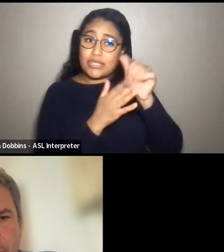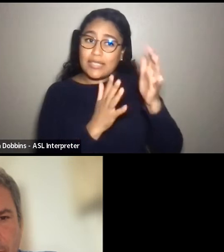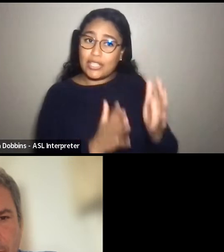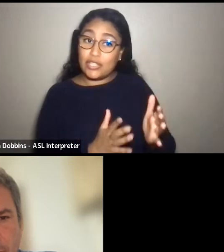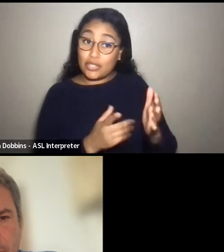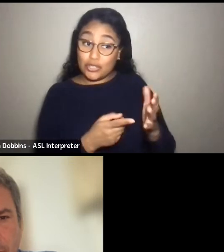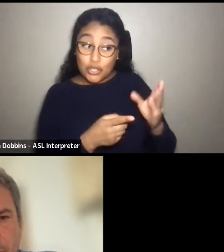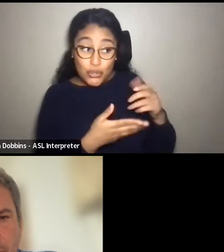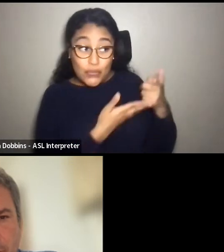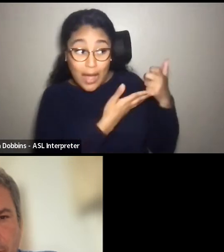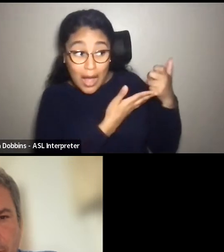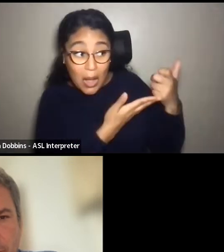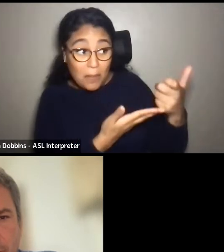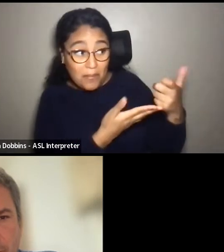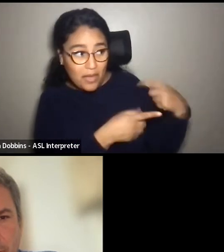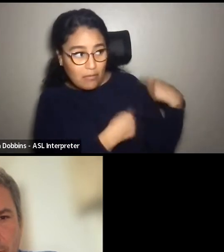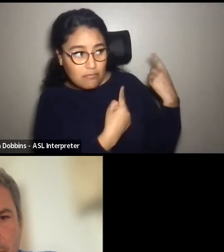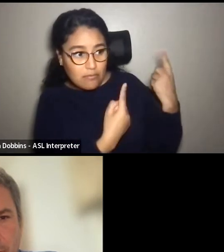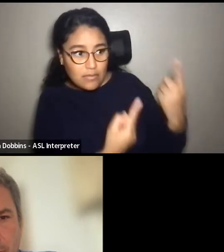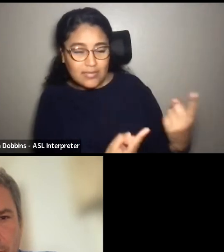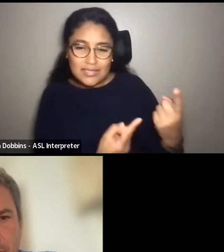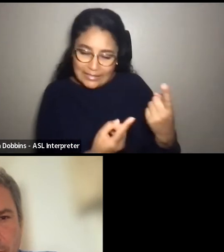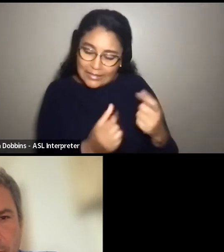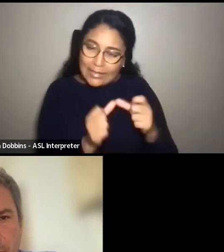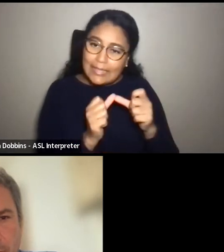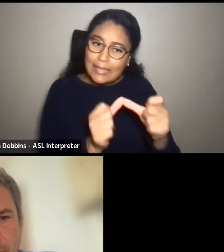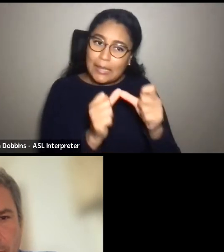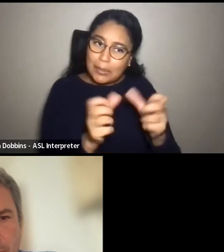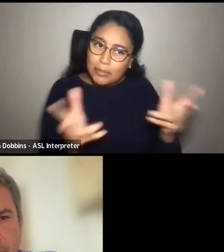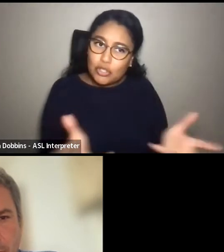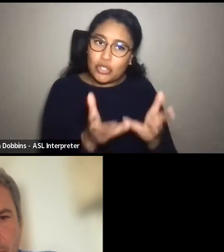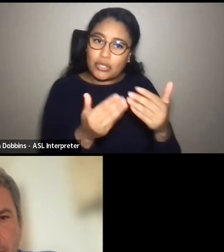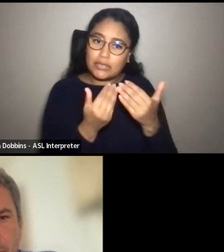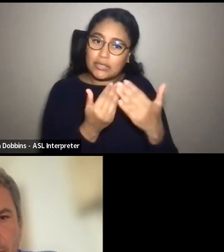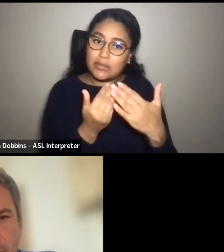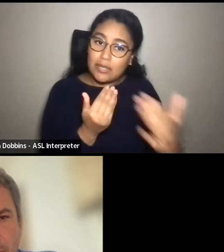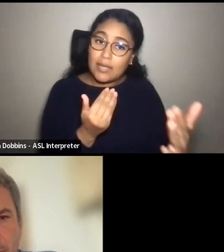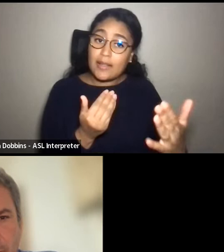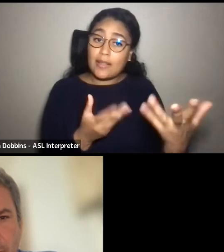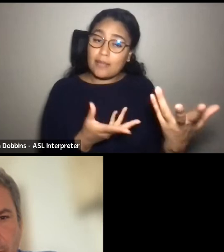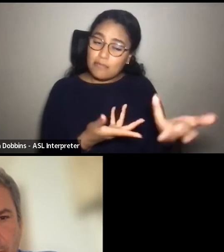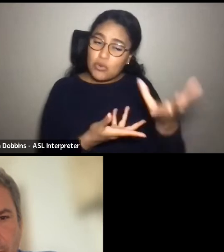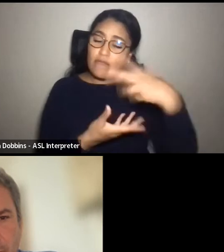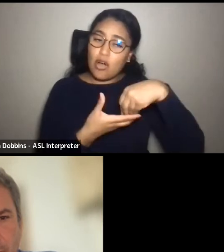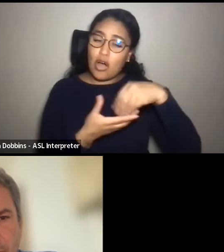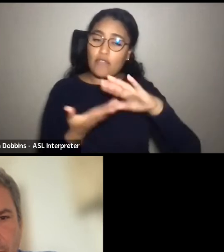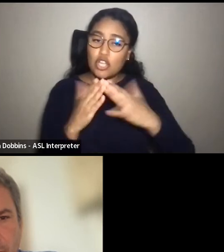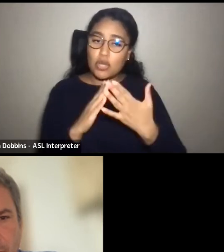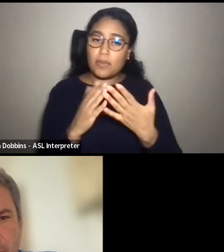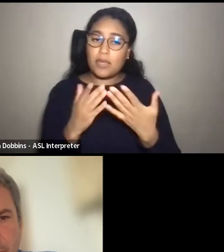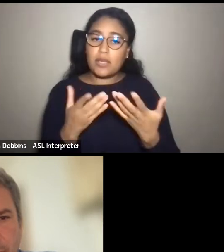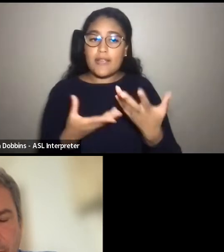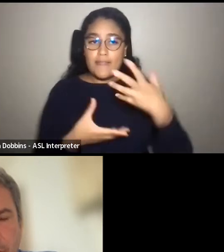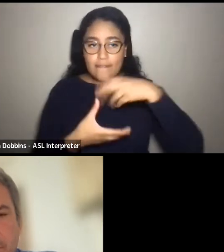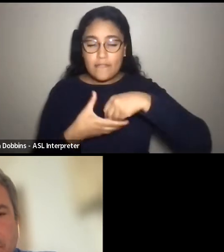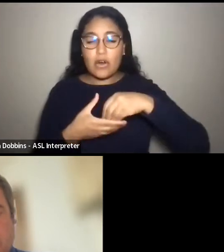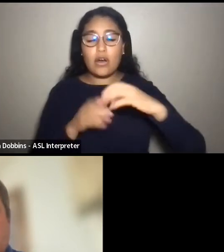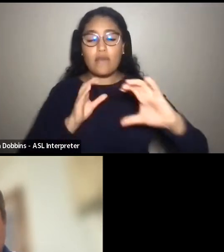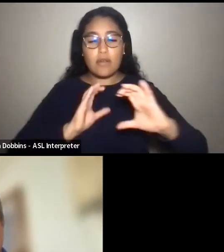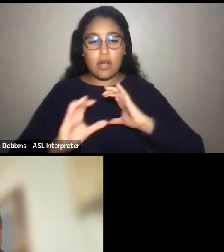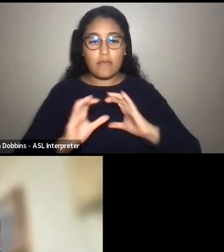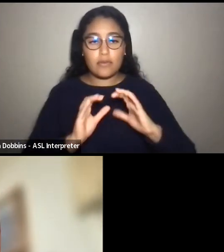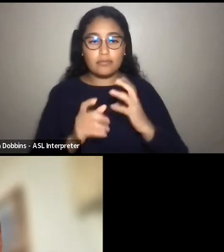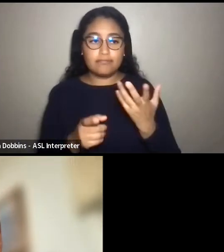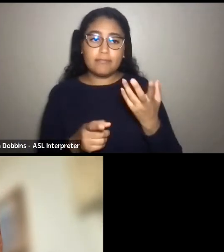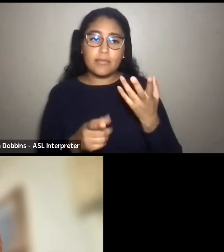them, engage them as passionate, intelligent, educated community members, and pull them into this conversation. They